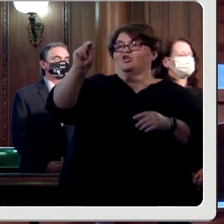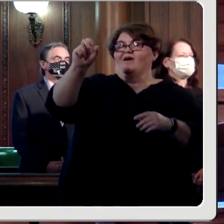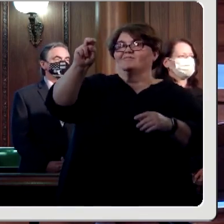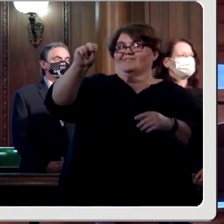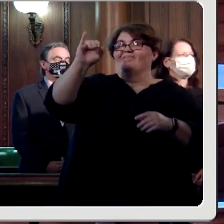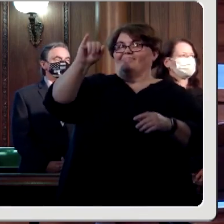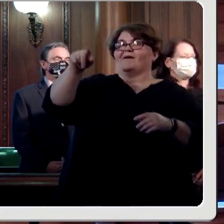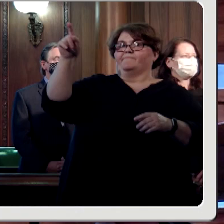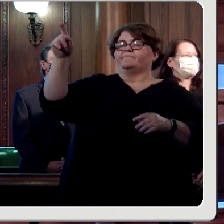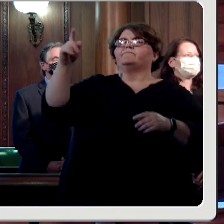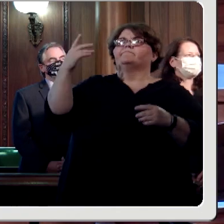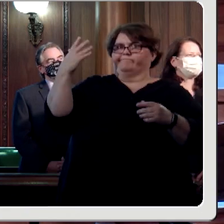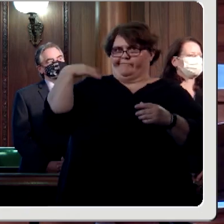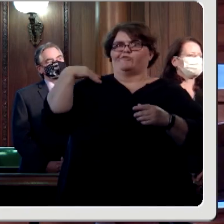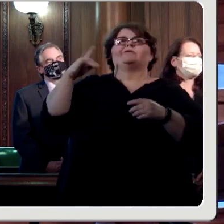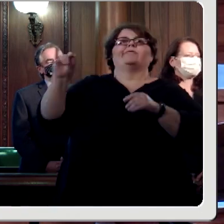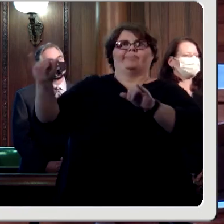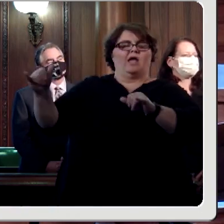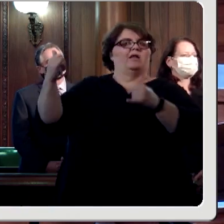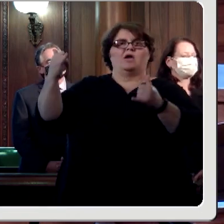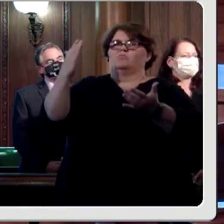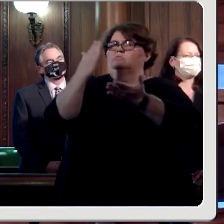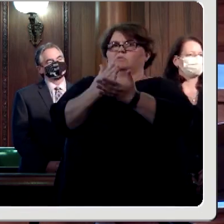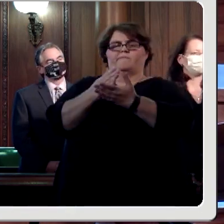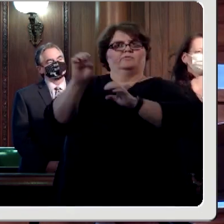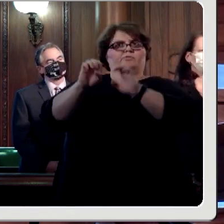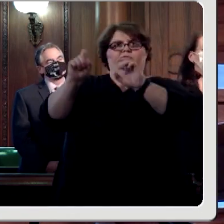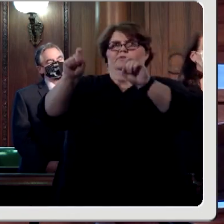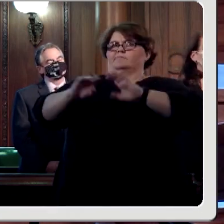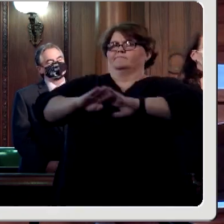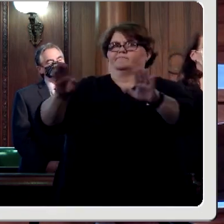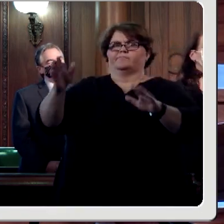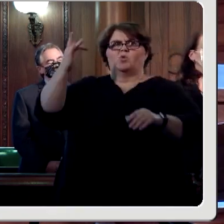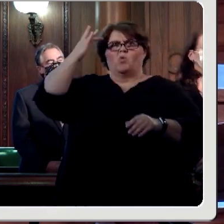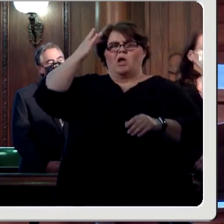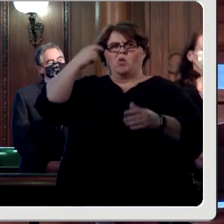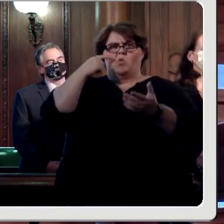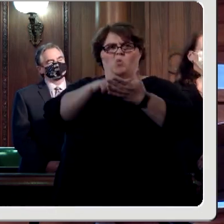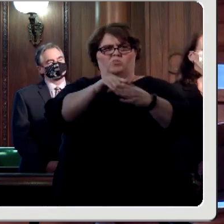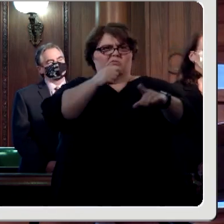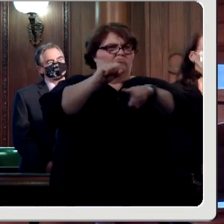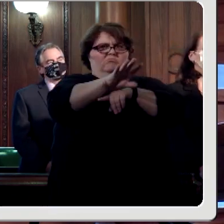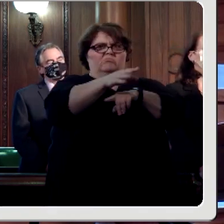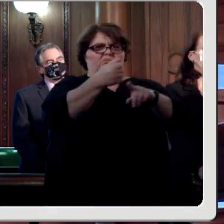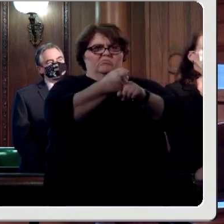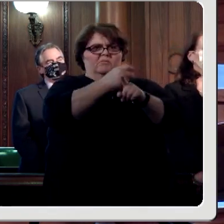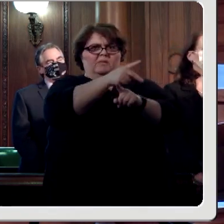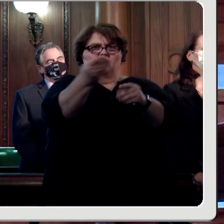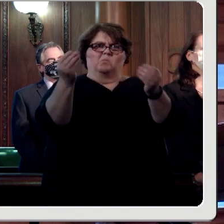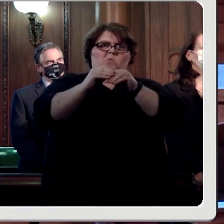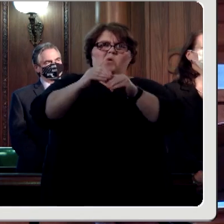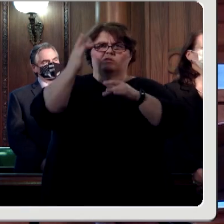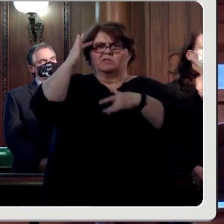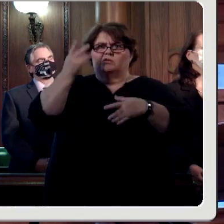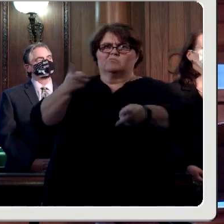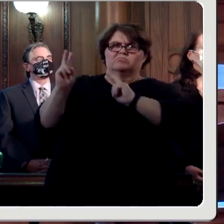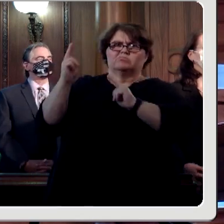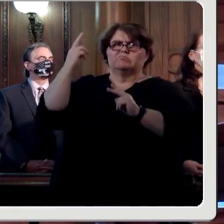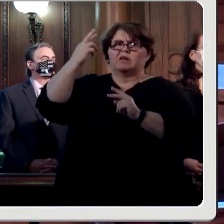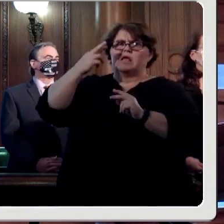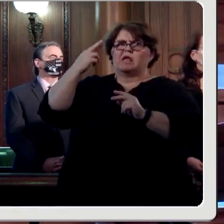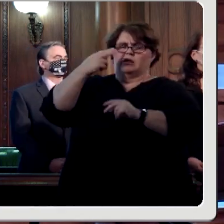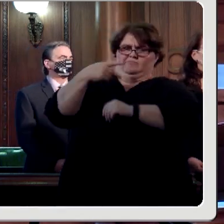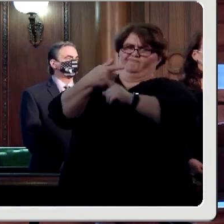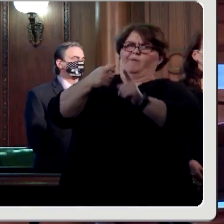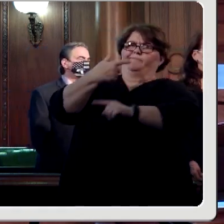their trial after an unexplained illness or reaction related to the vaccine. Without having